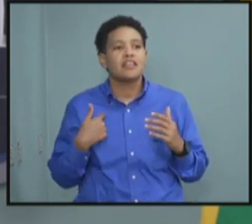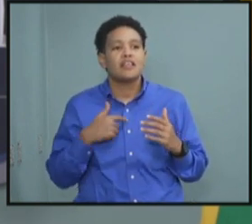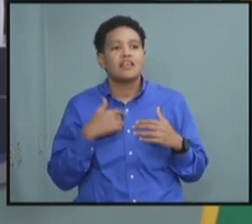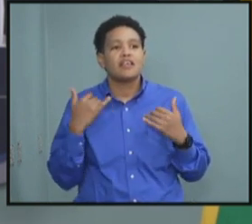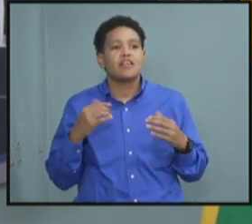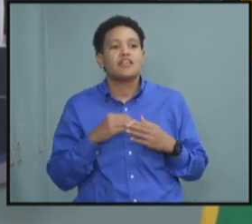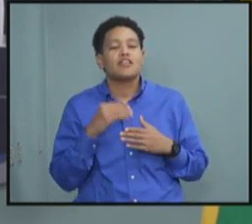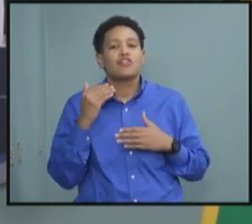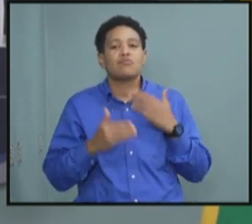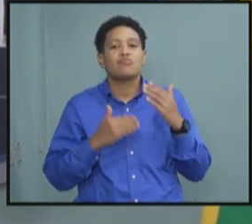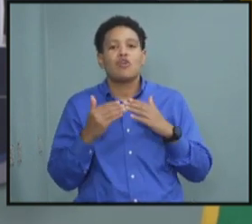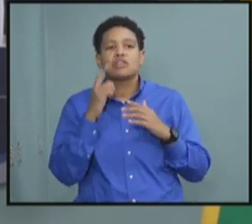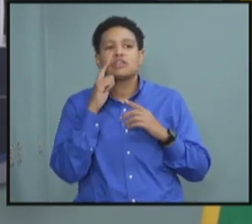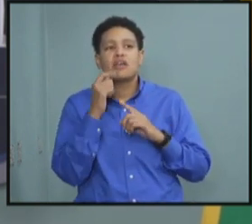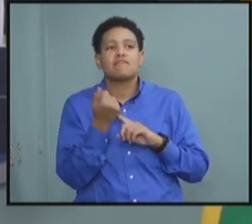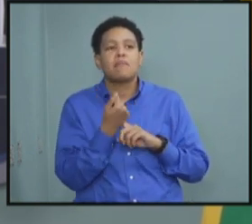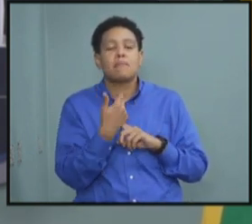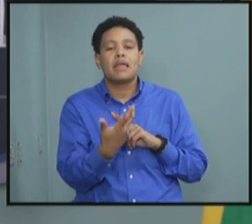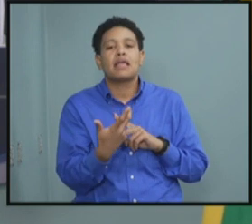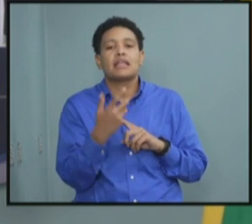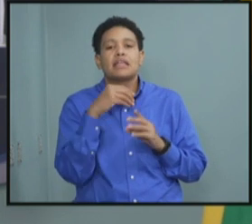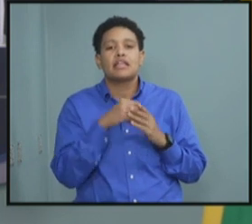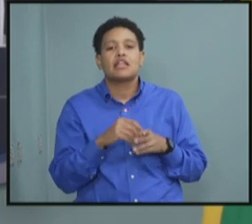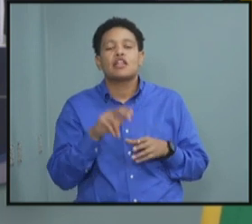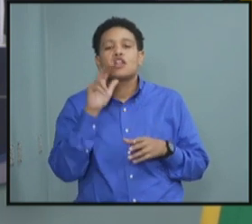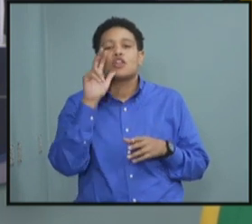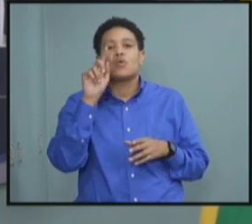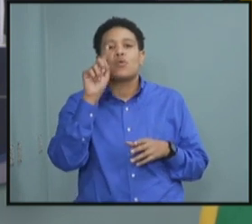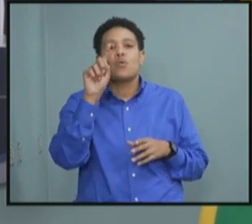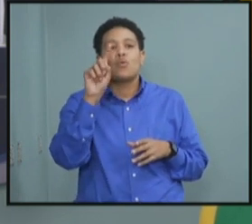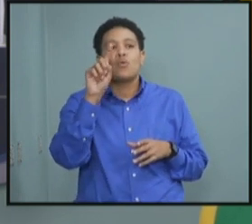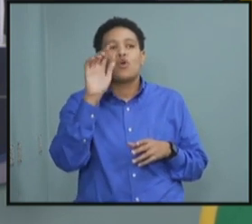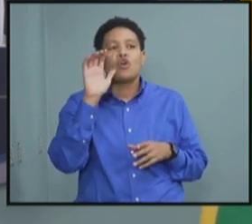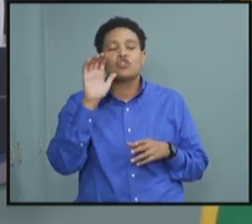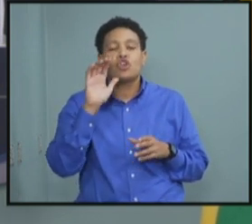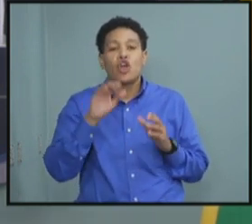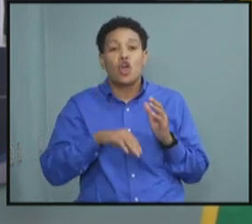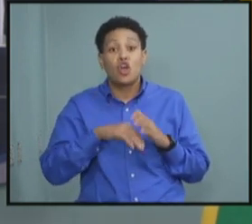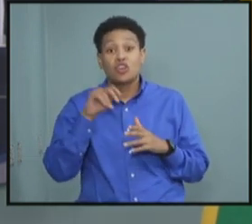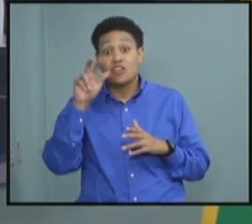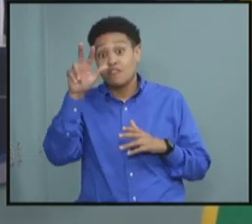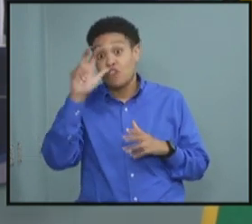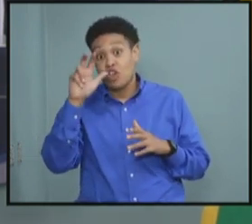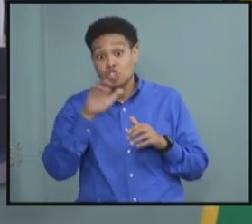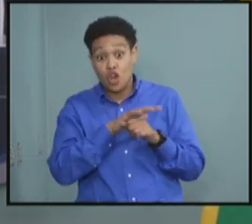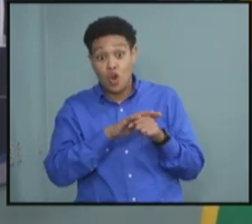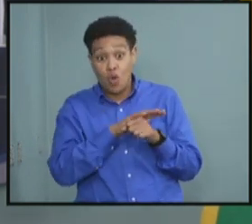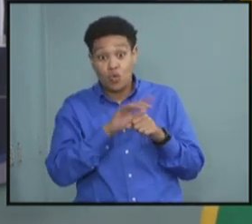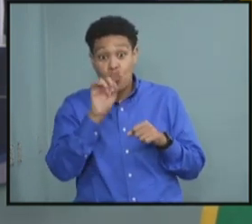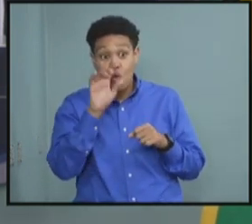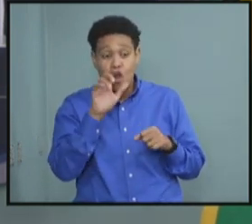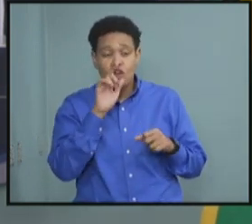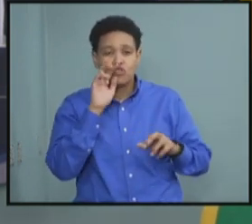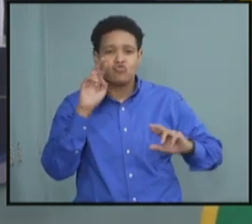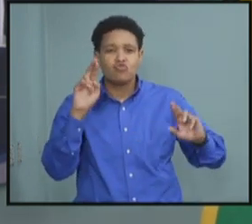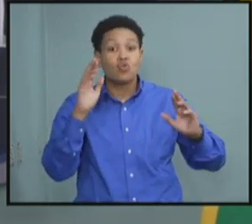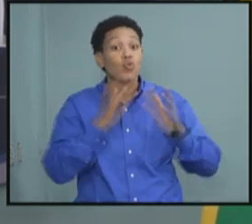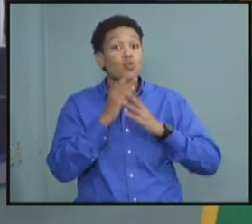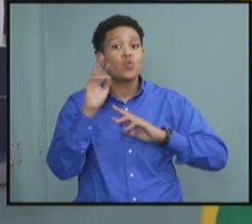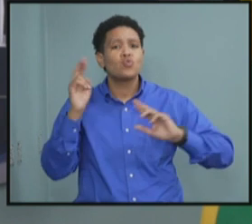process of building out in 100 of the 300 locations through Ready